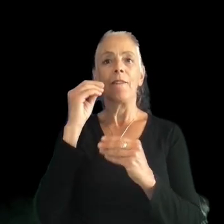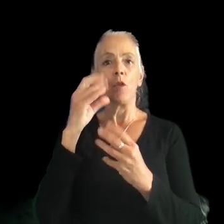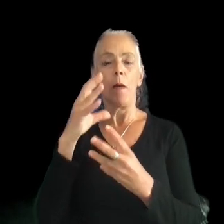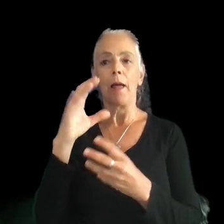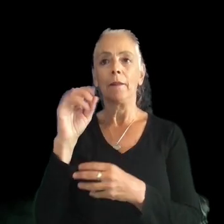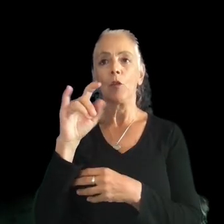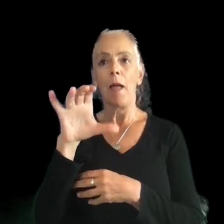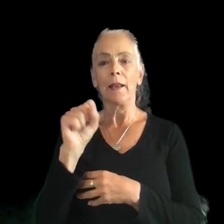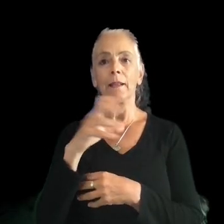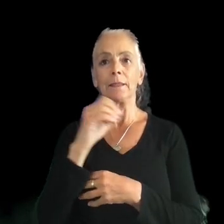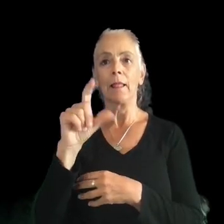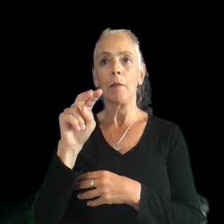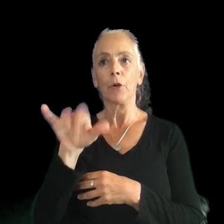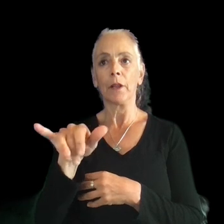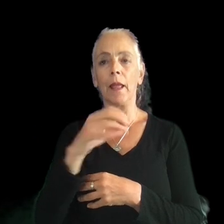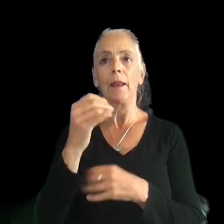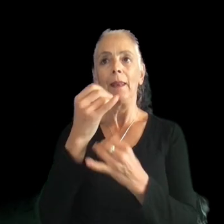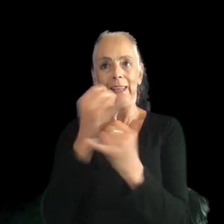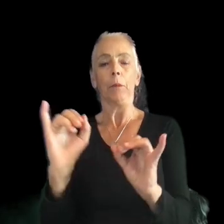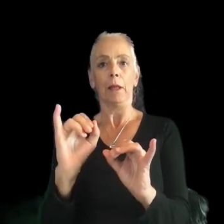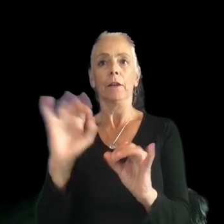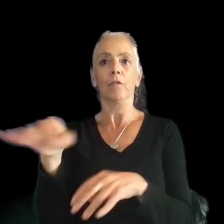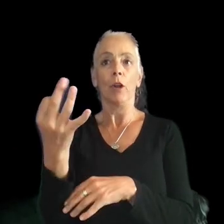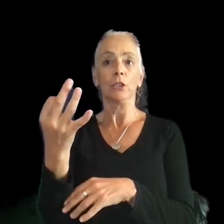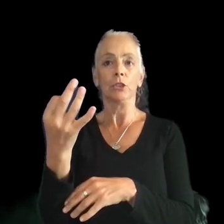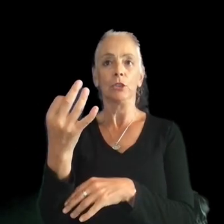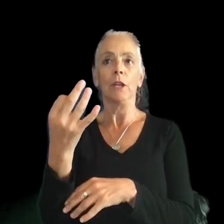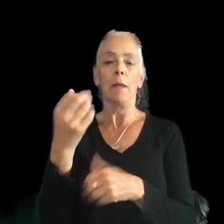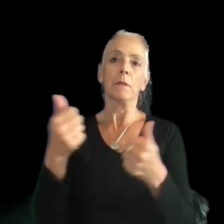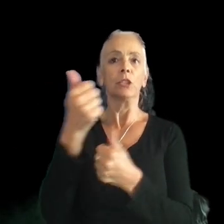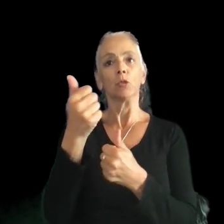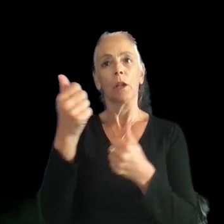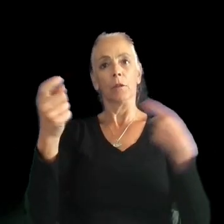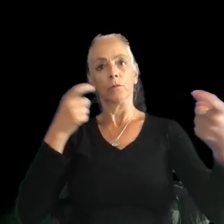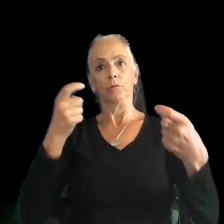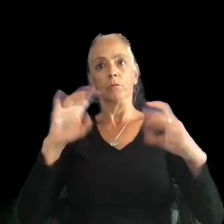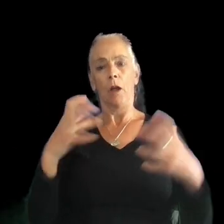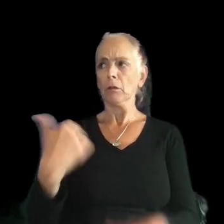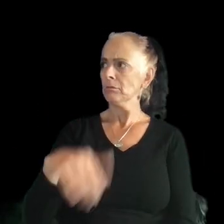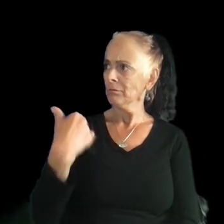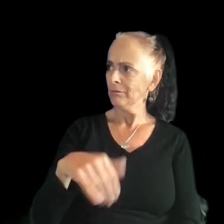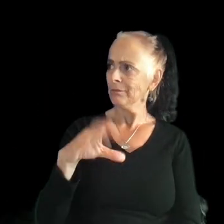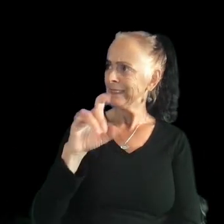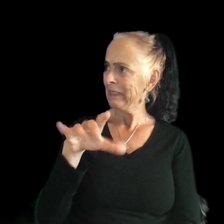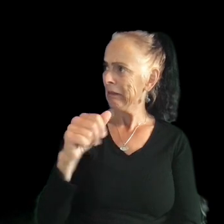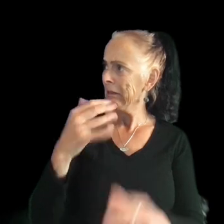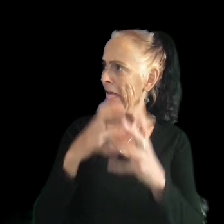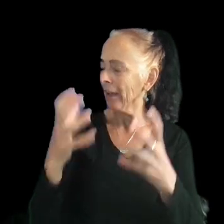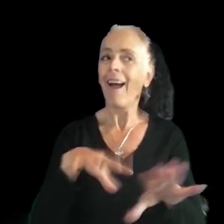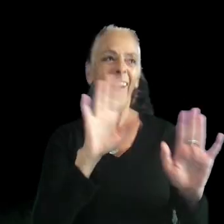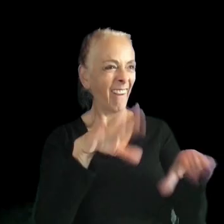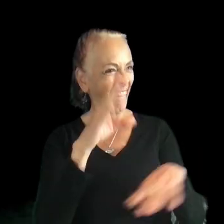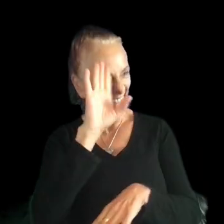liberty and independent french administrative uh regulatory body that's a lot silly i know